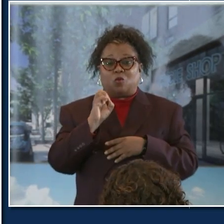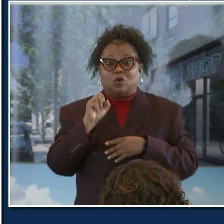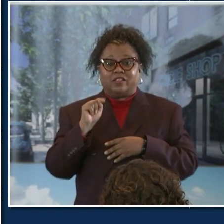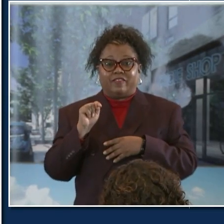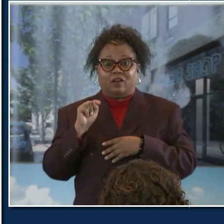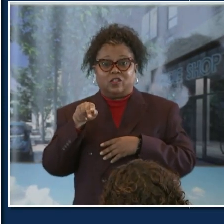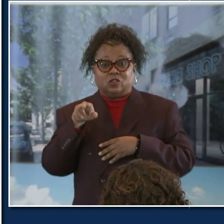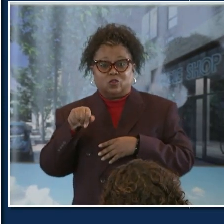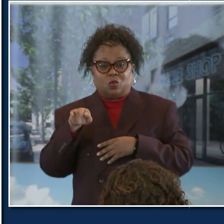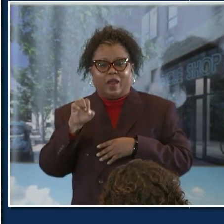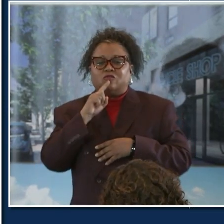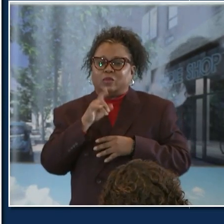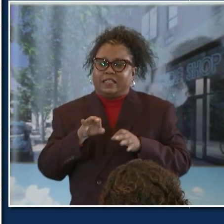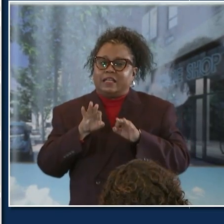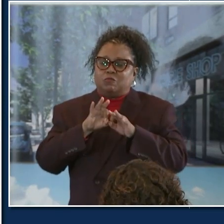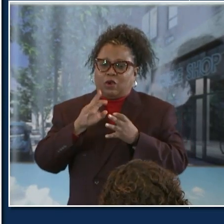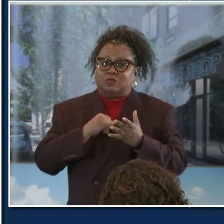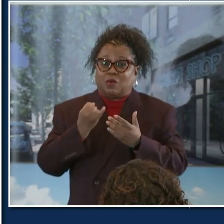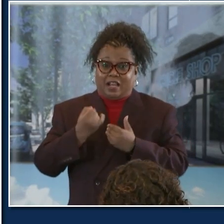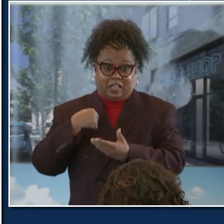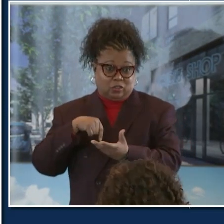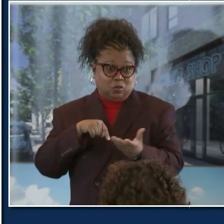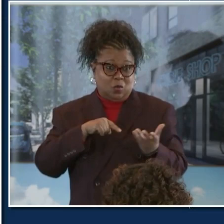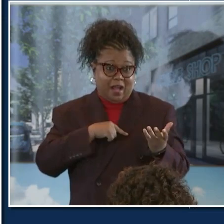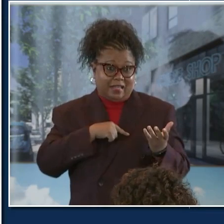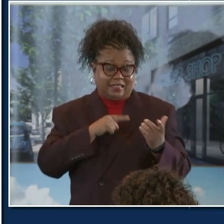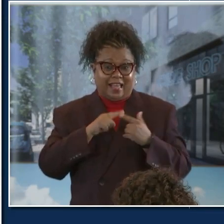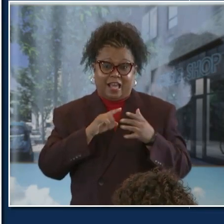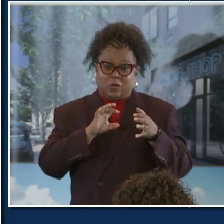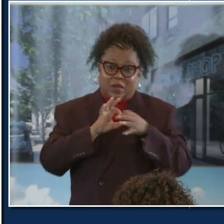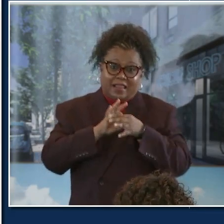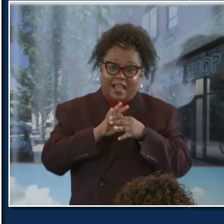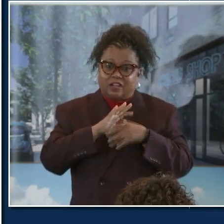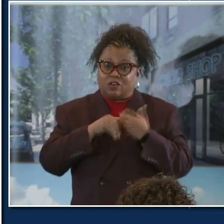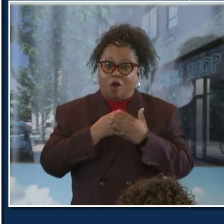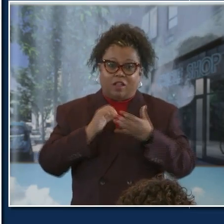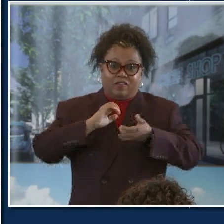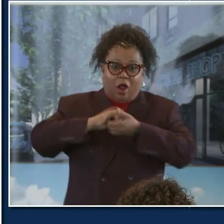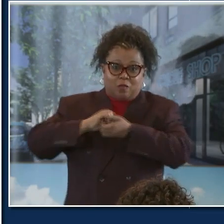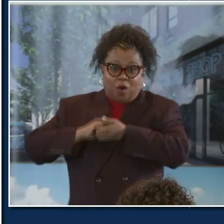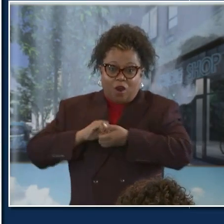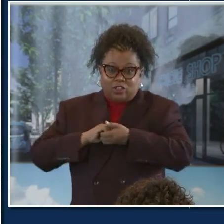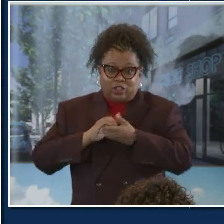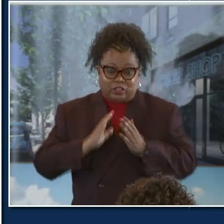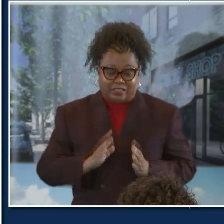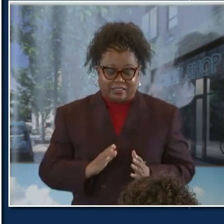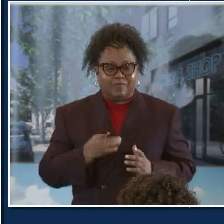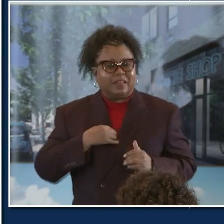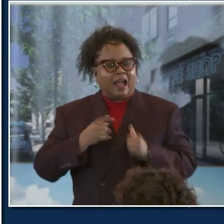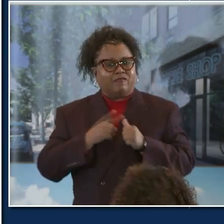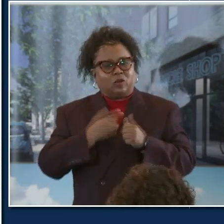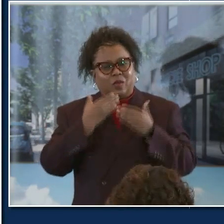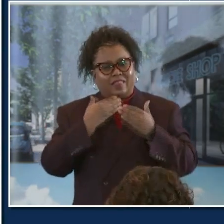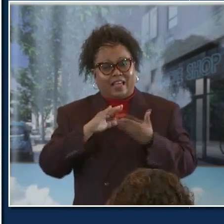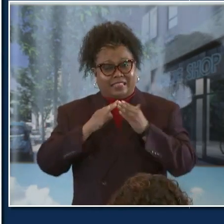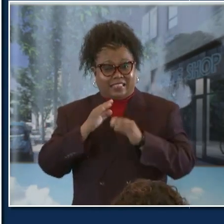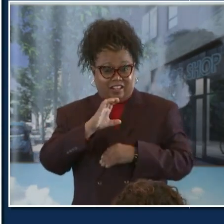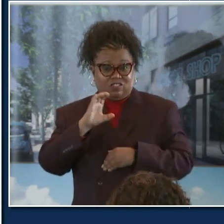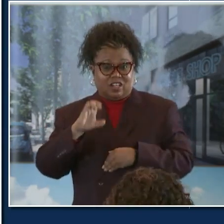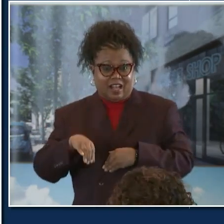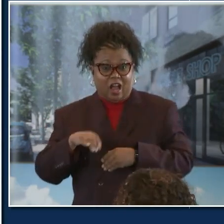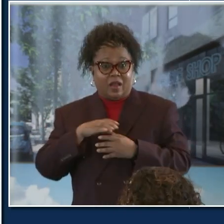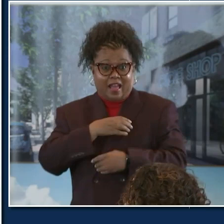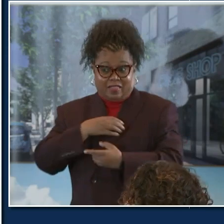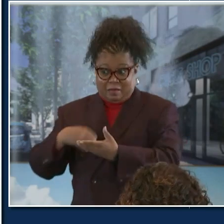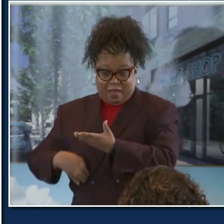such an important project to us at Related and all of our partners. I first want to thank the City of Chicago and the